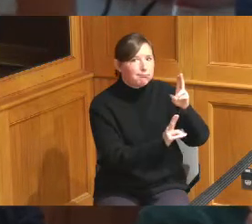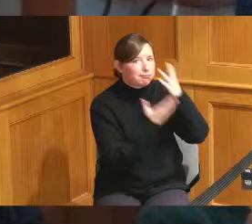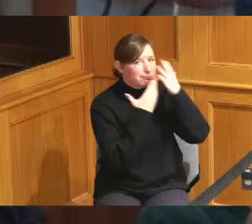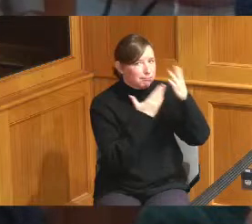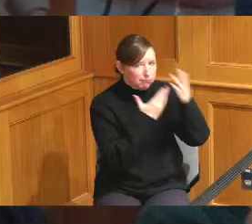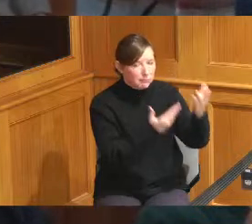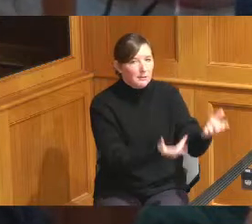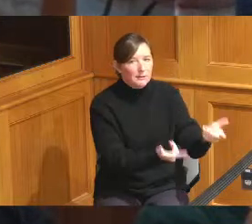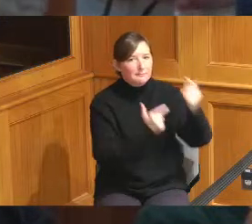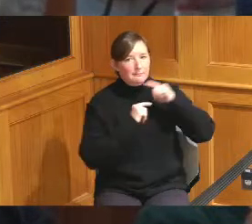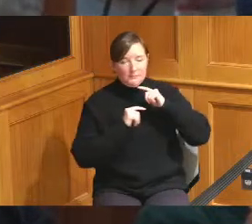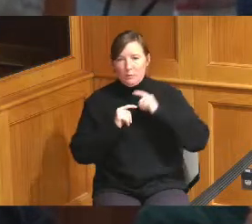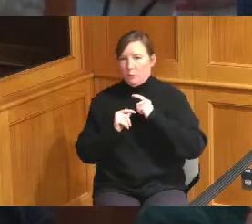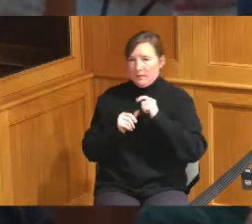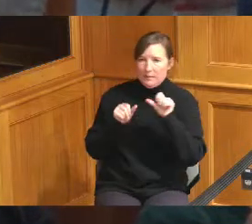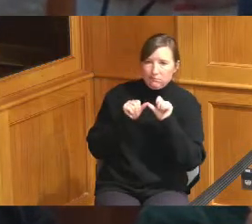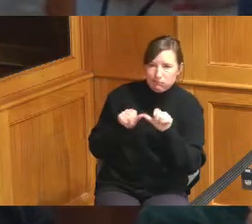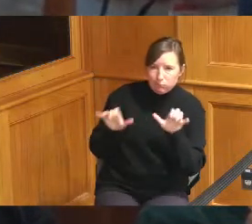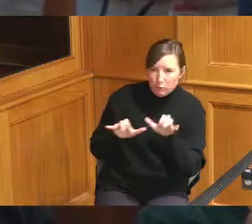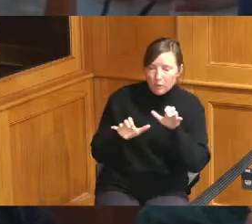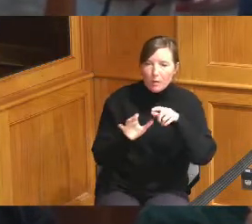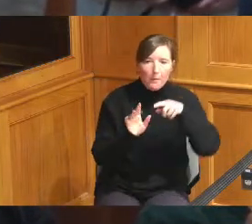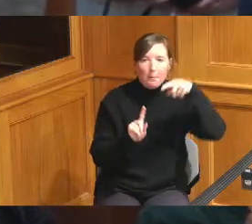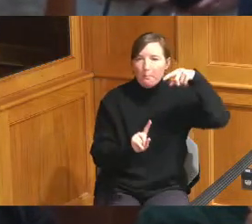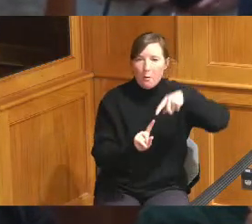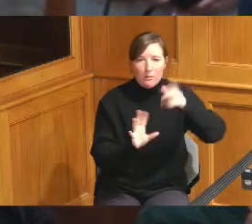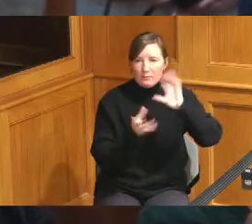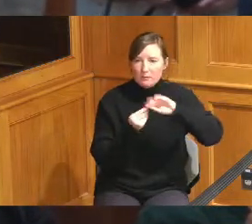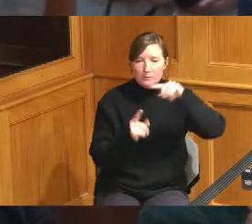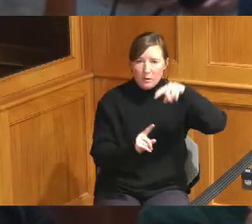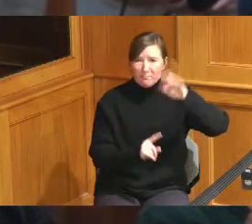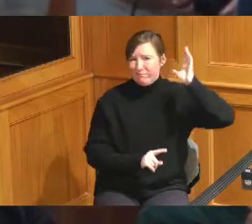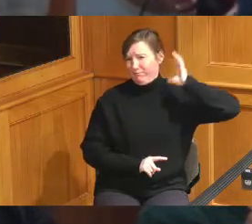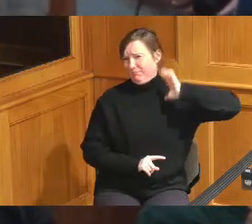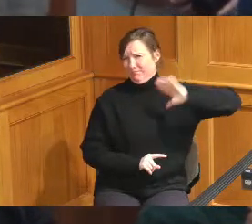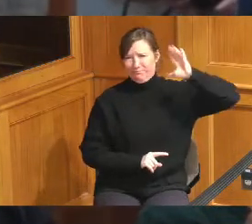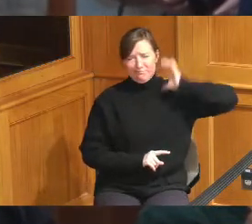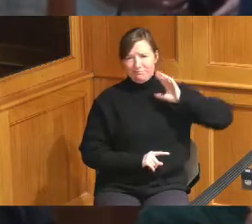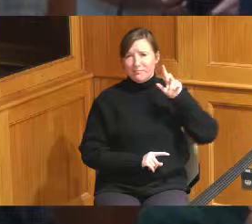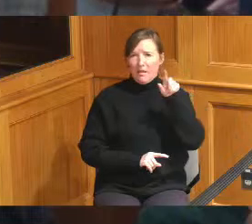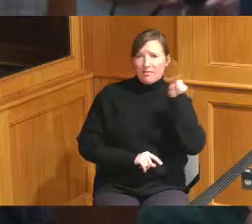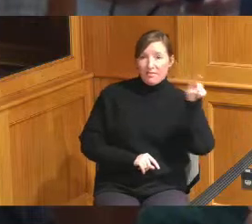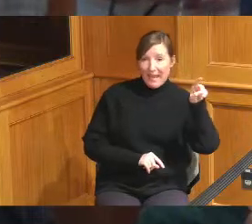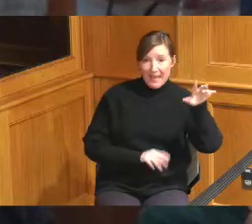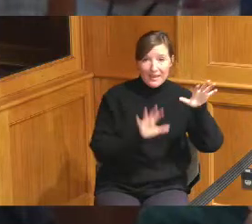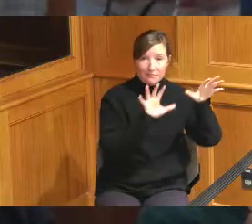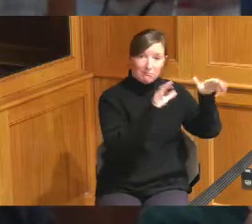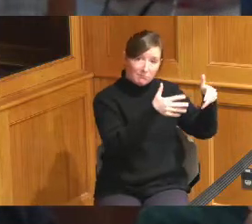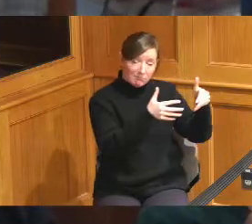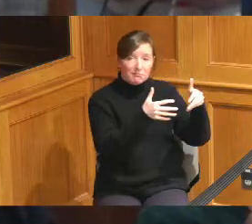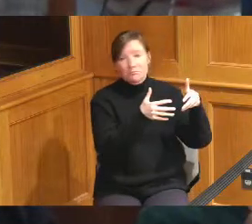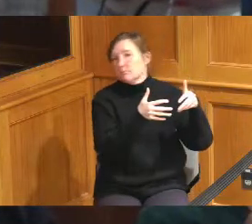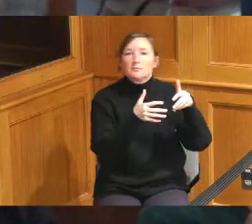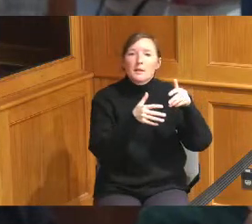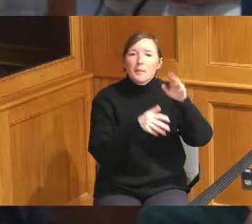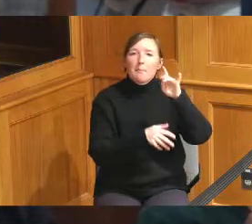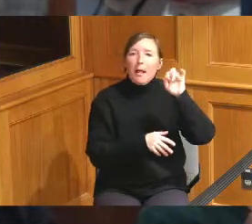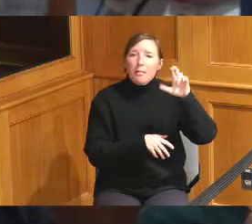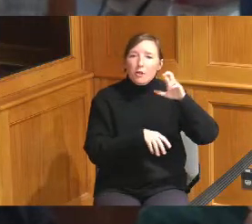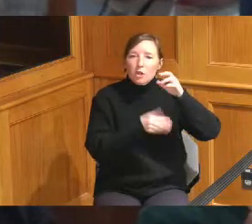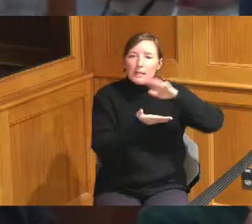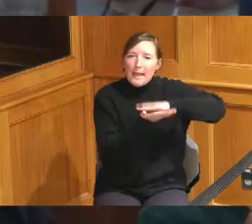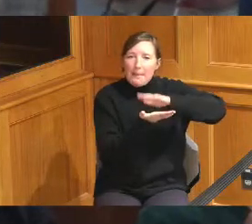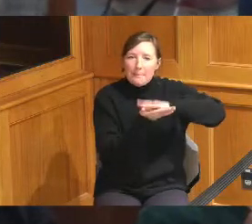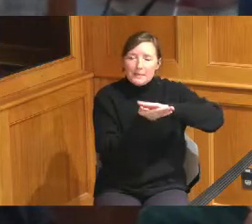to point this out in that back in that time, they were on Butler's campus in the height